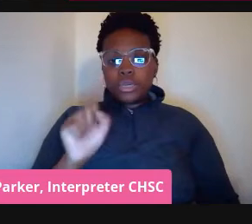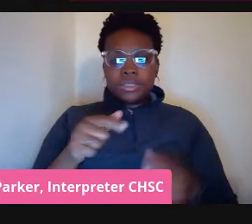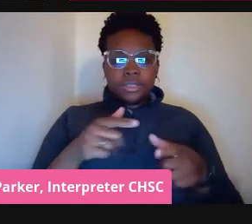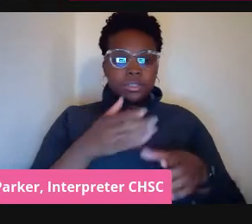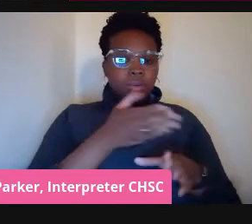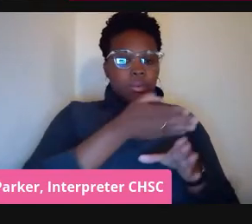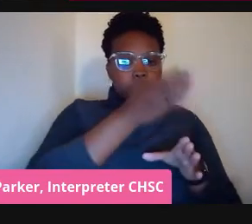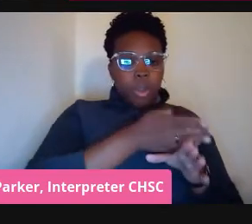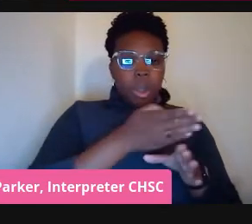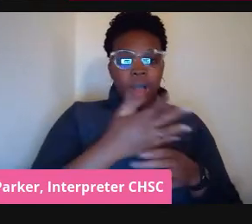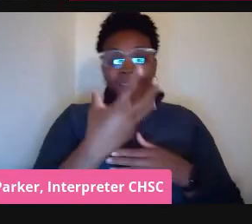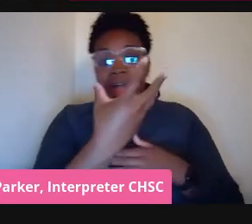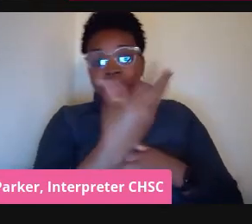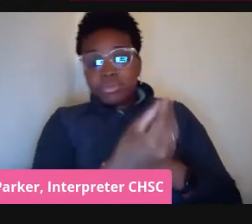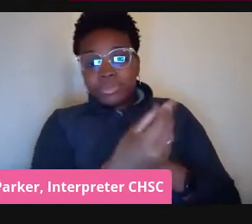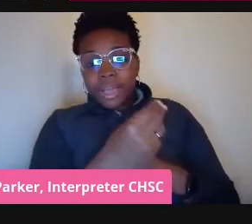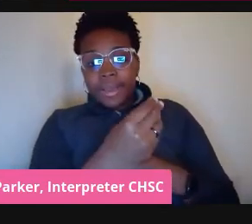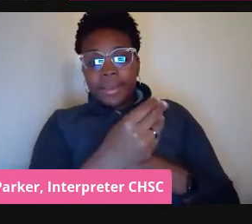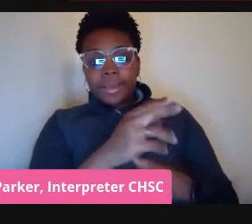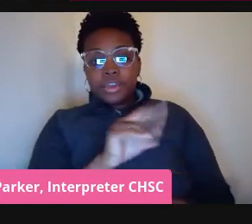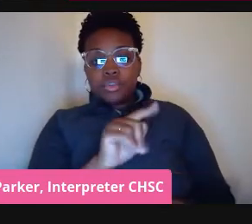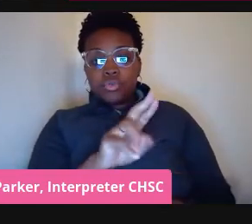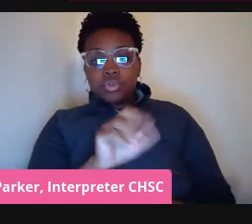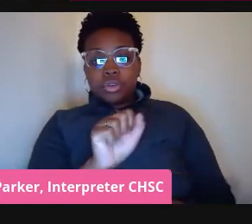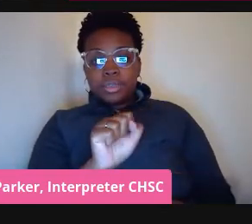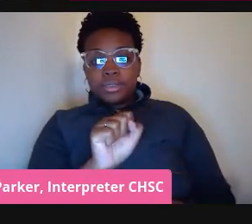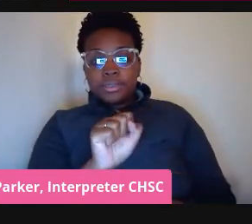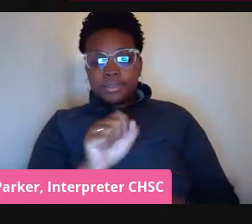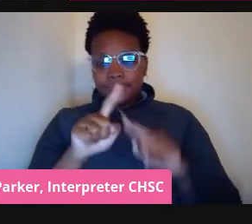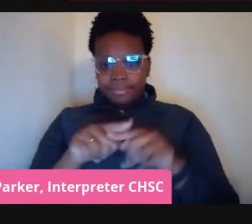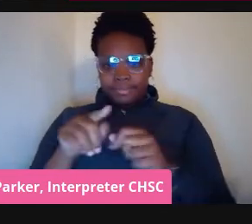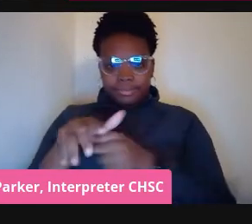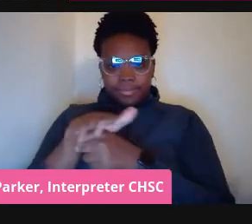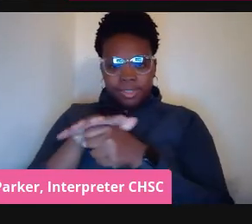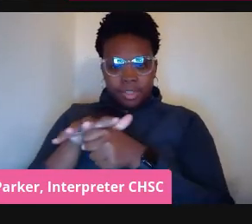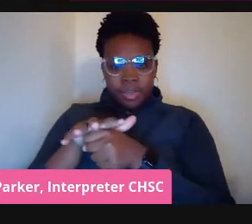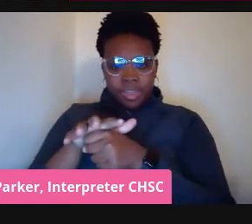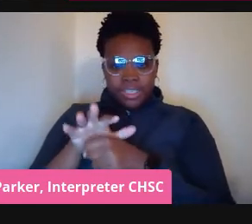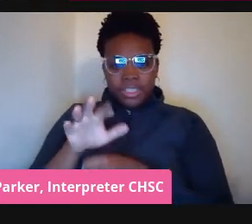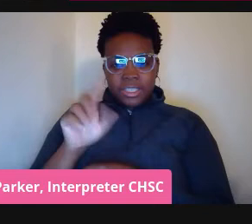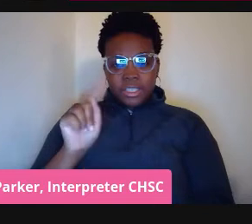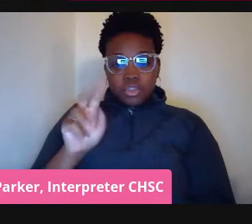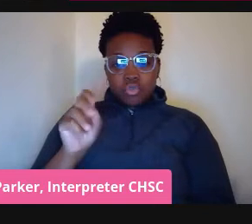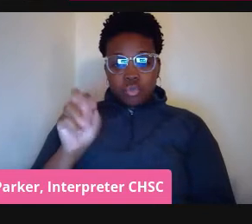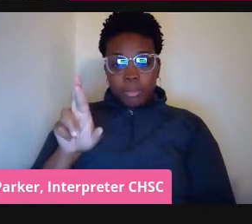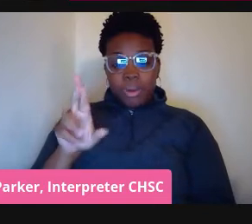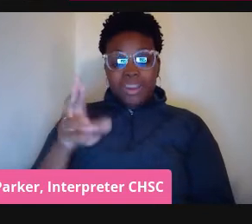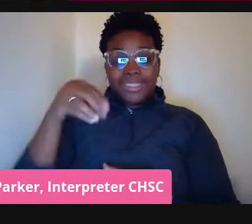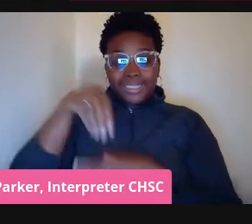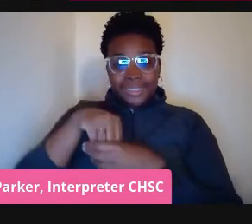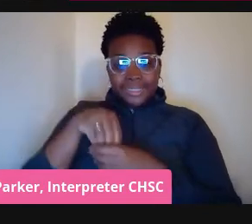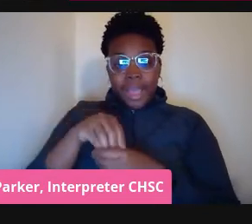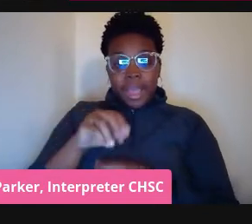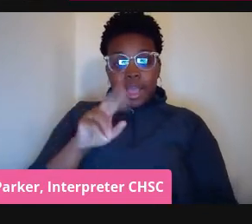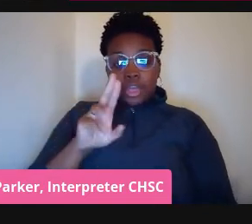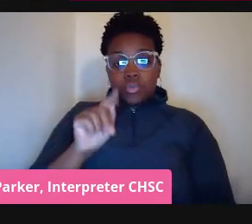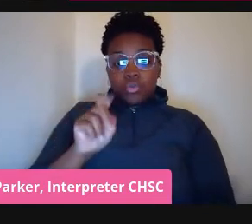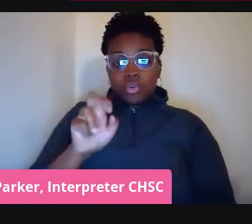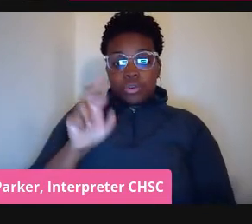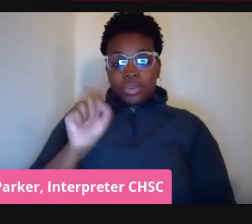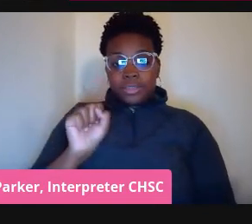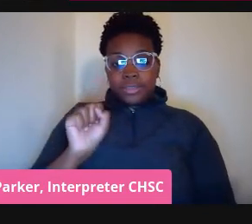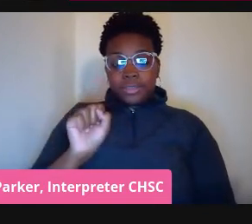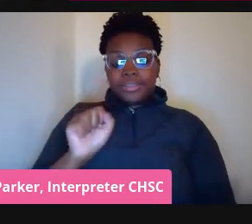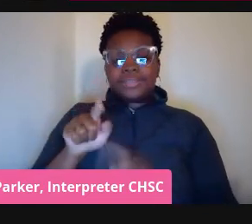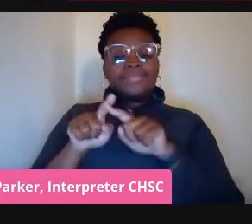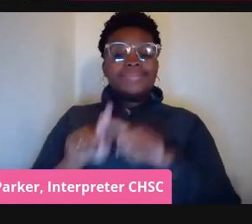uterus. And depending on the location of where the fibroid is, the tumor is in your uterus, depends on,